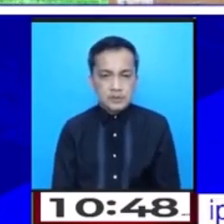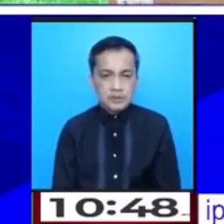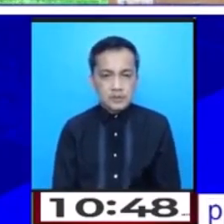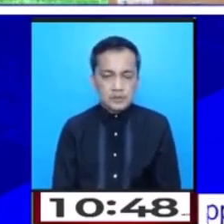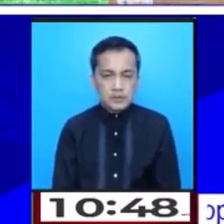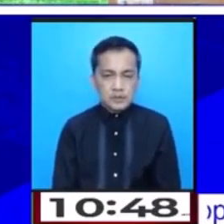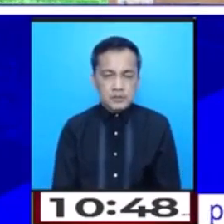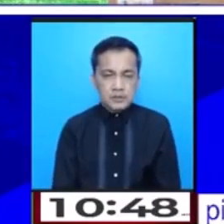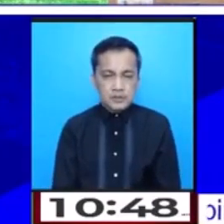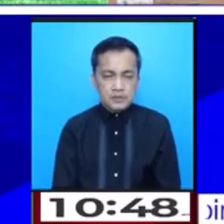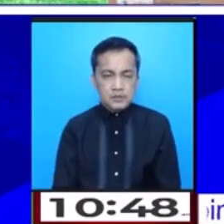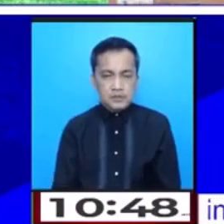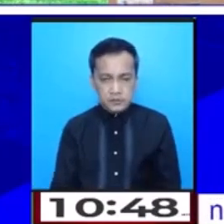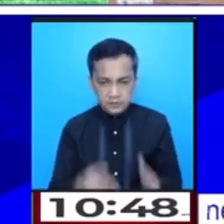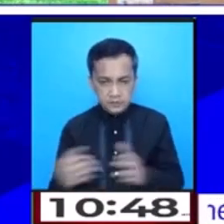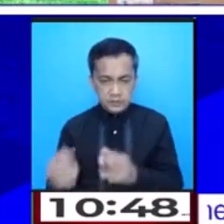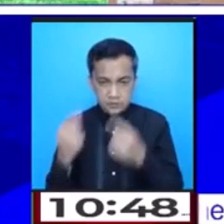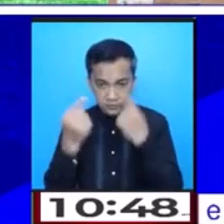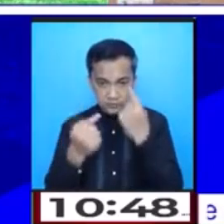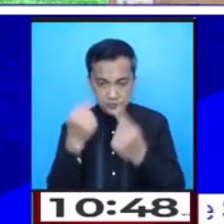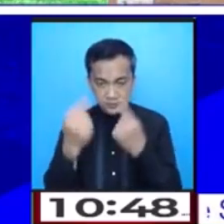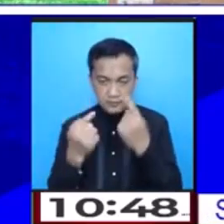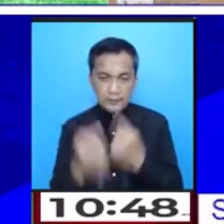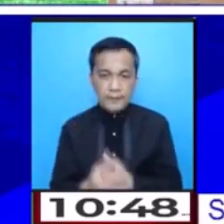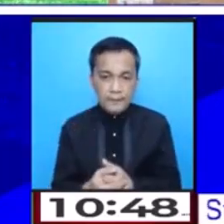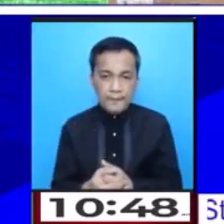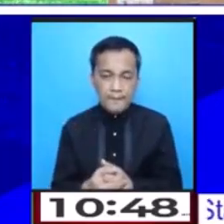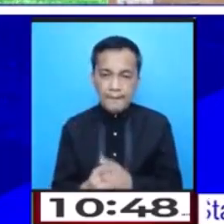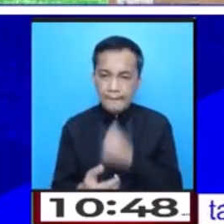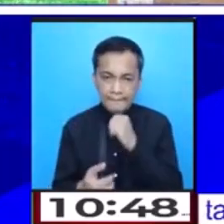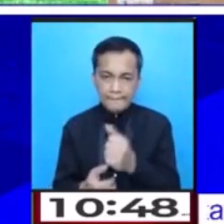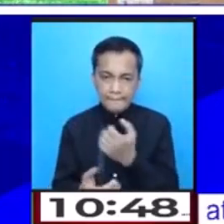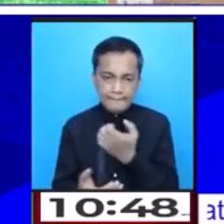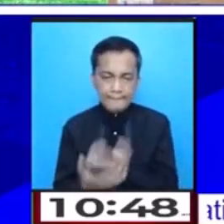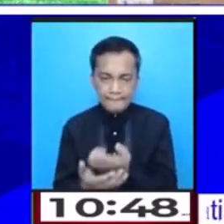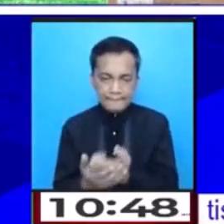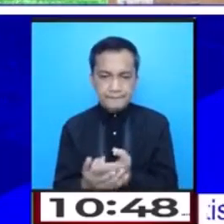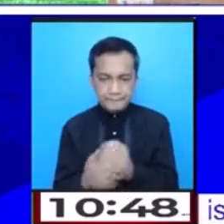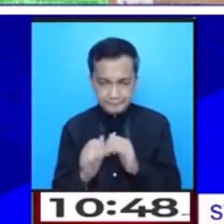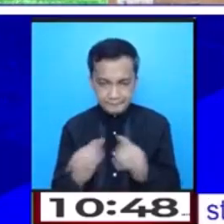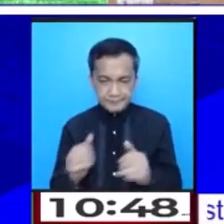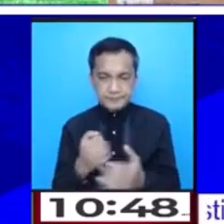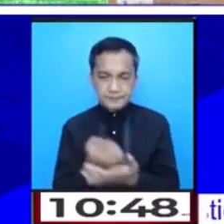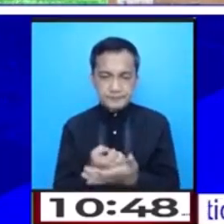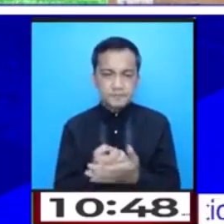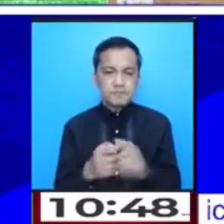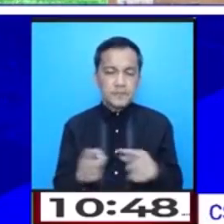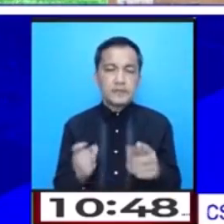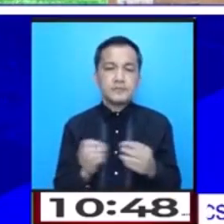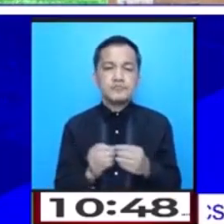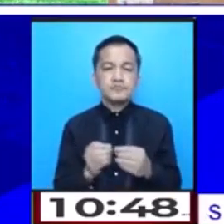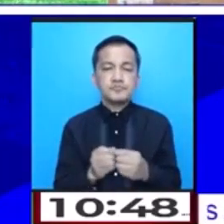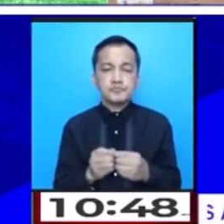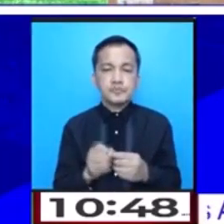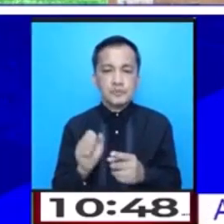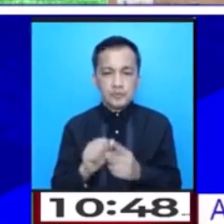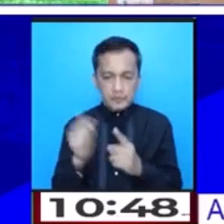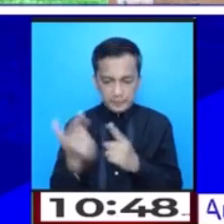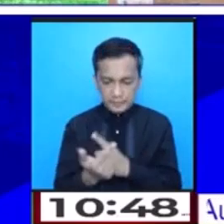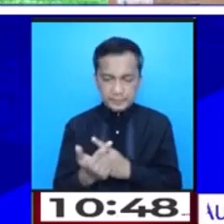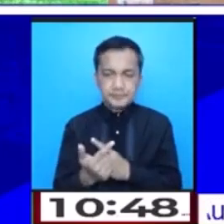concerns, probably not economic, strictly economic, but more social, and it's the